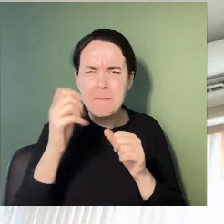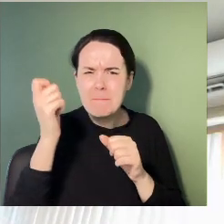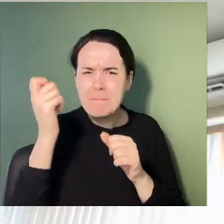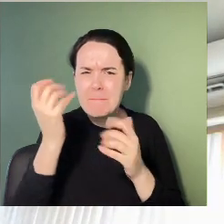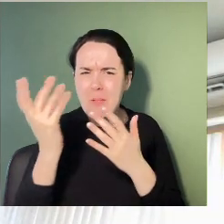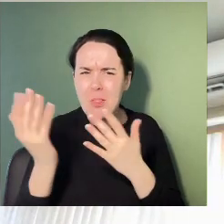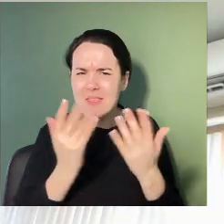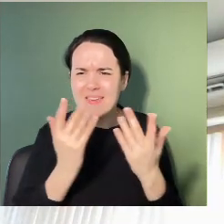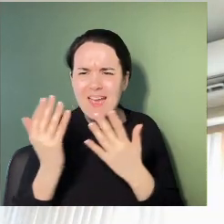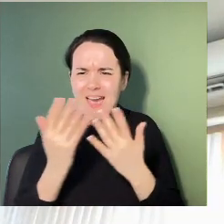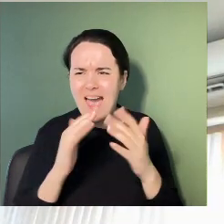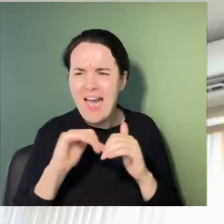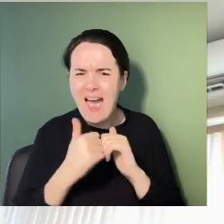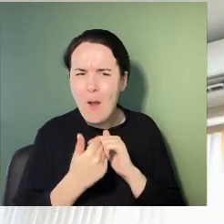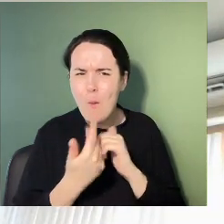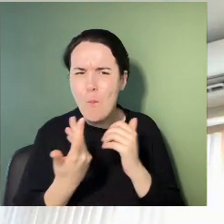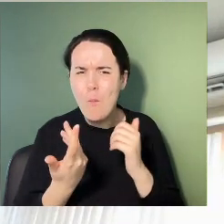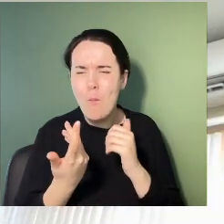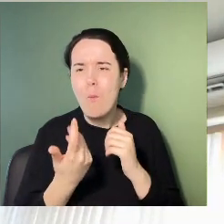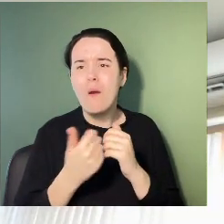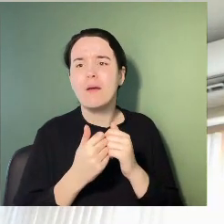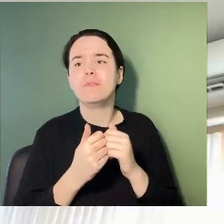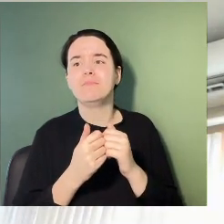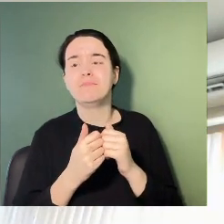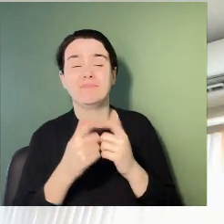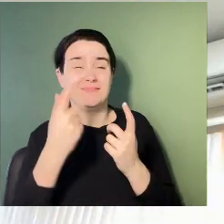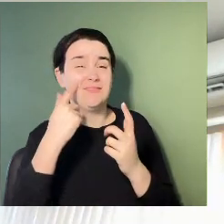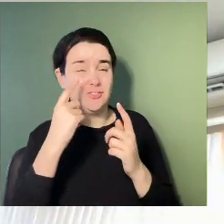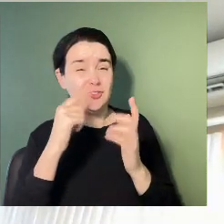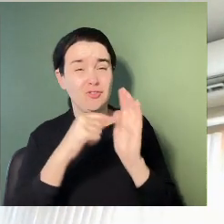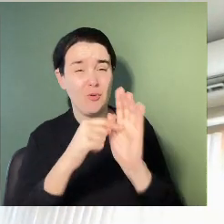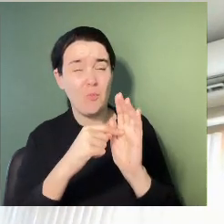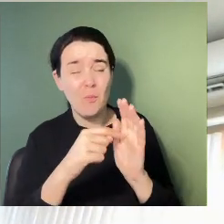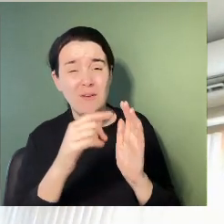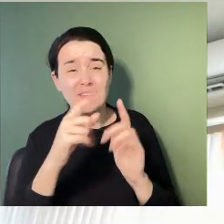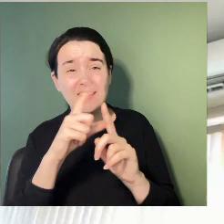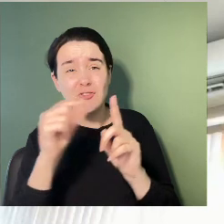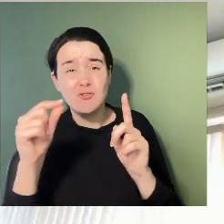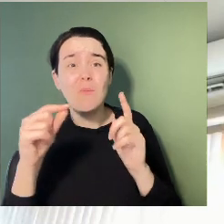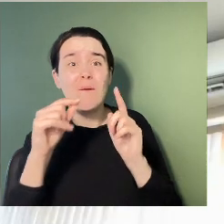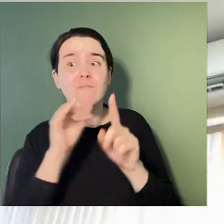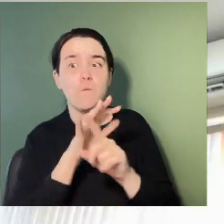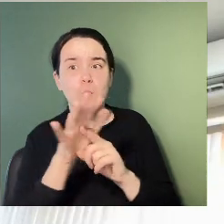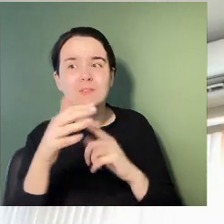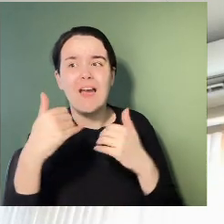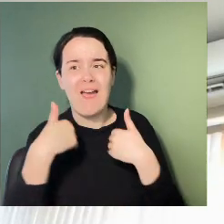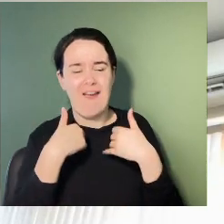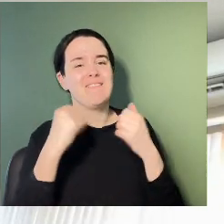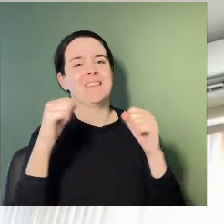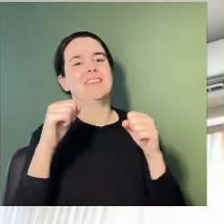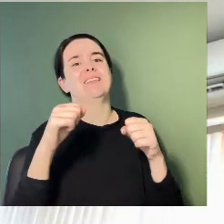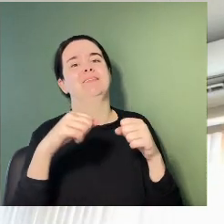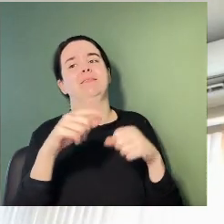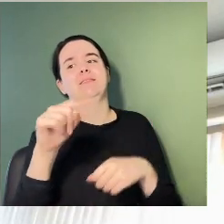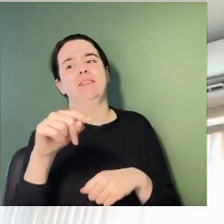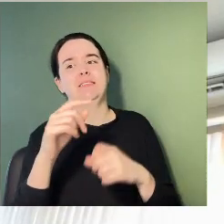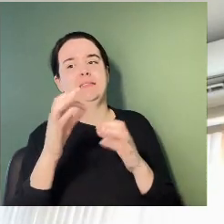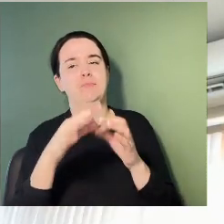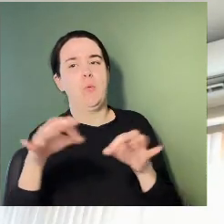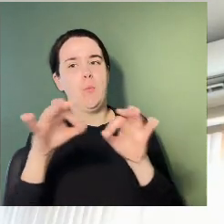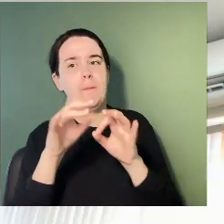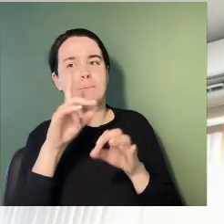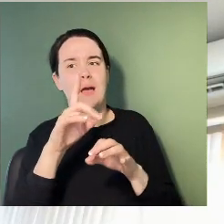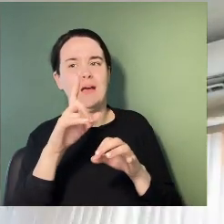So there's multiple ways that, you know, digital influence can show up beyond, I think social media gets huge